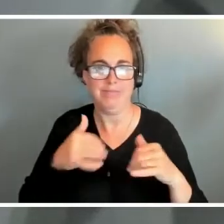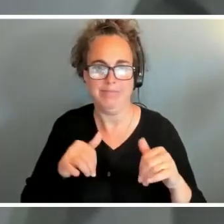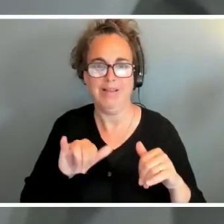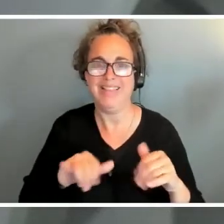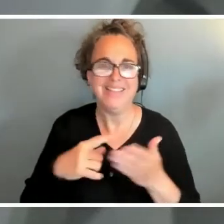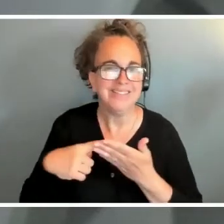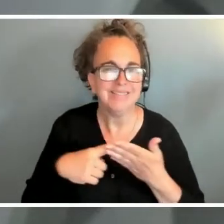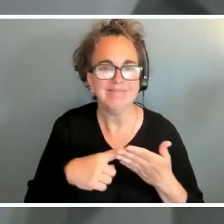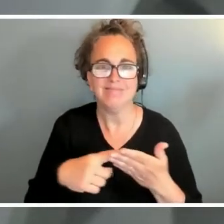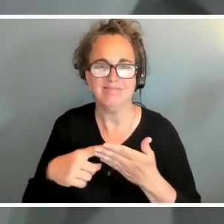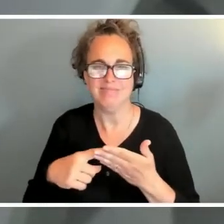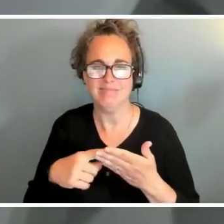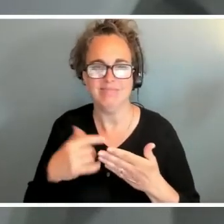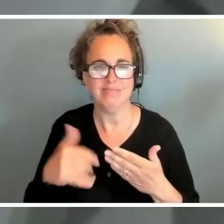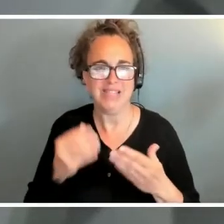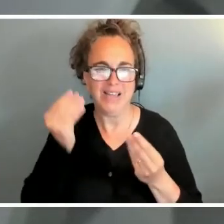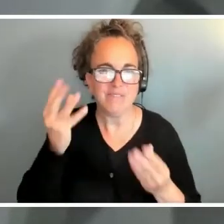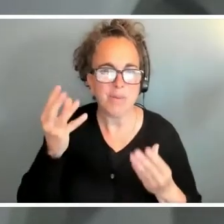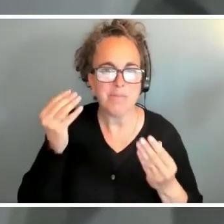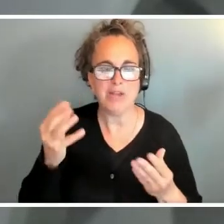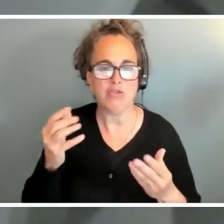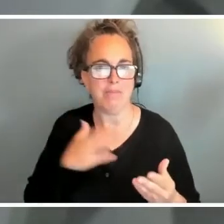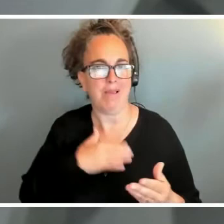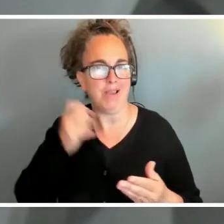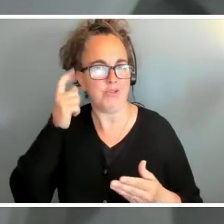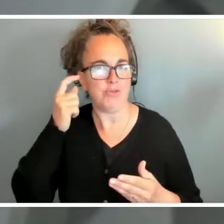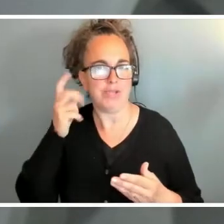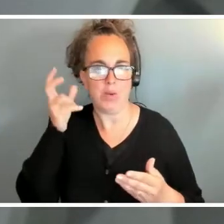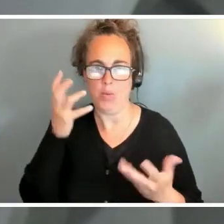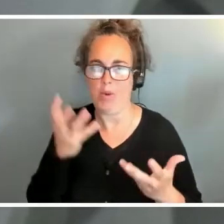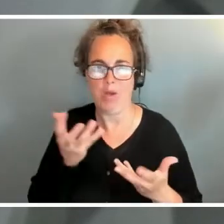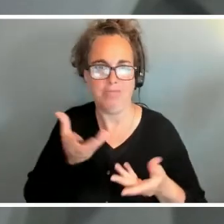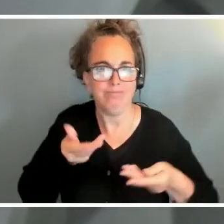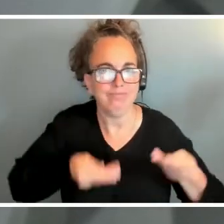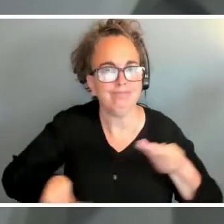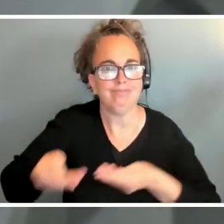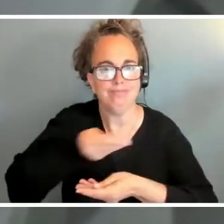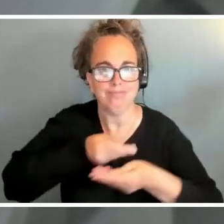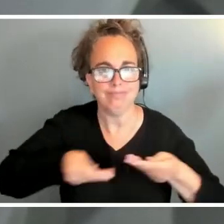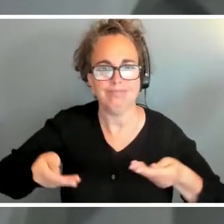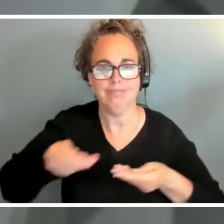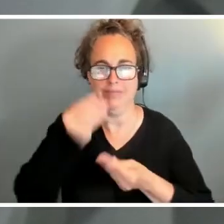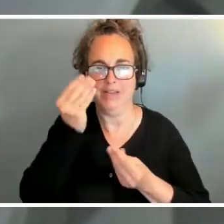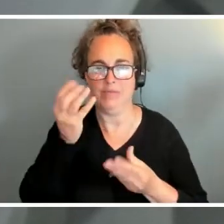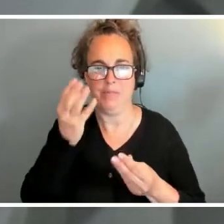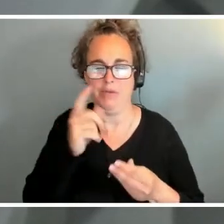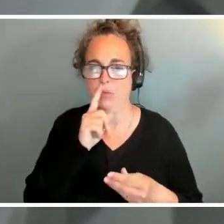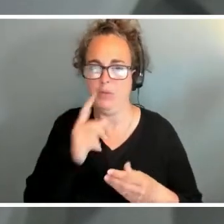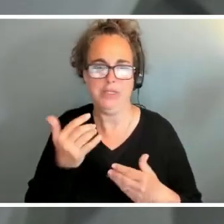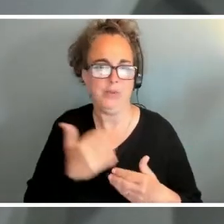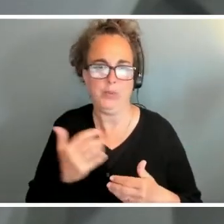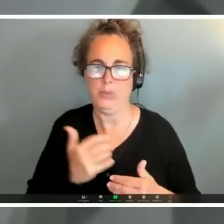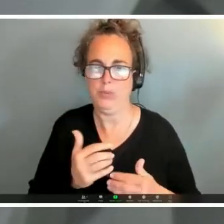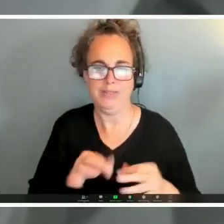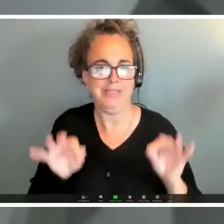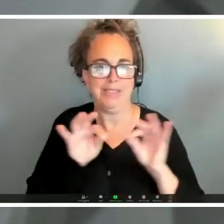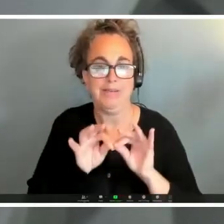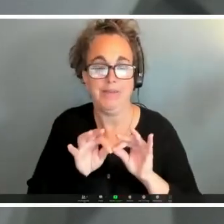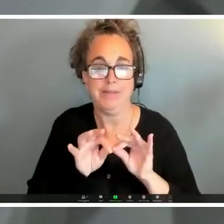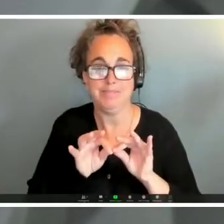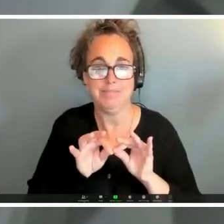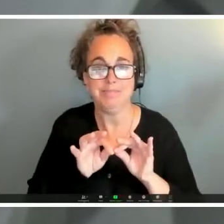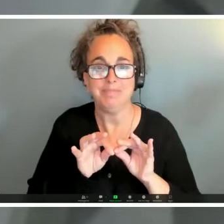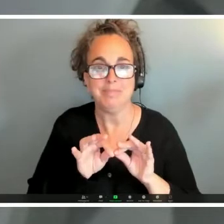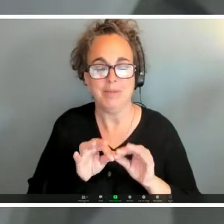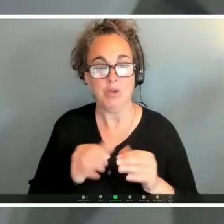dialogue and the information that I understand has been exchanged, I think is just so significant. So this